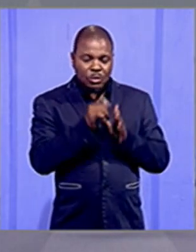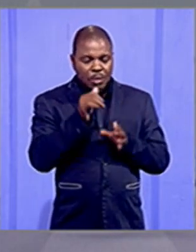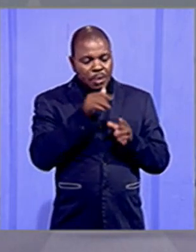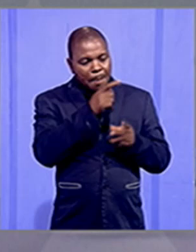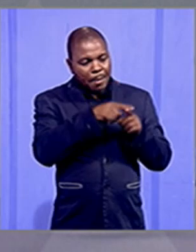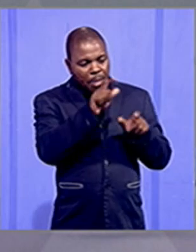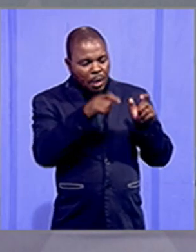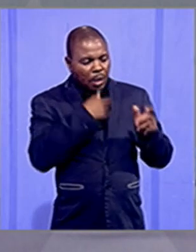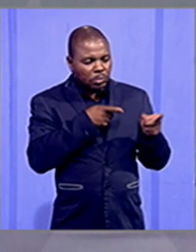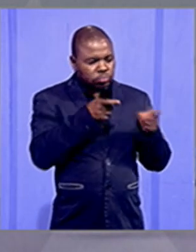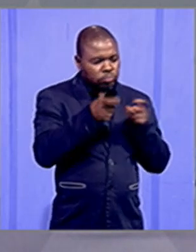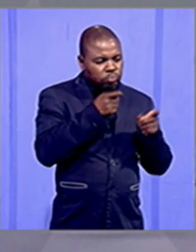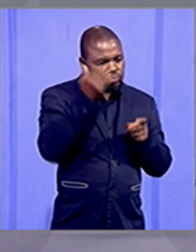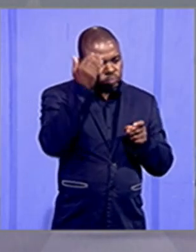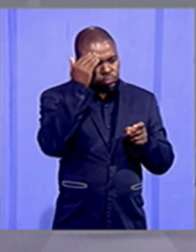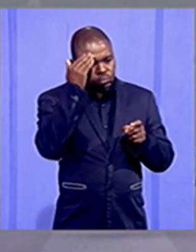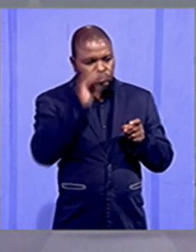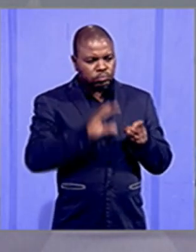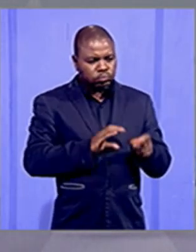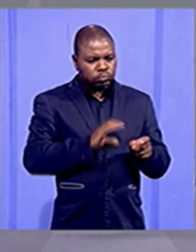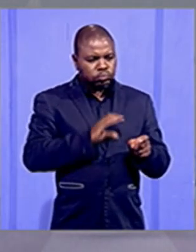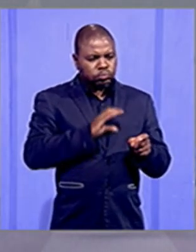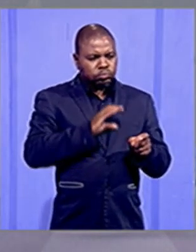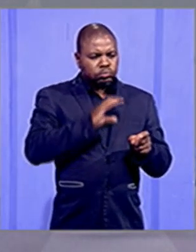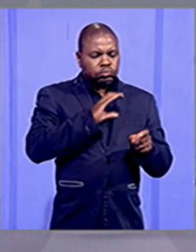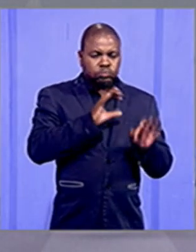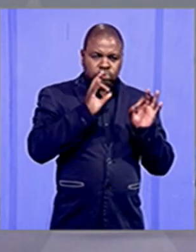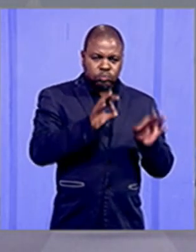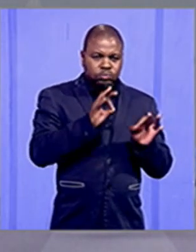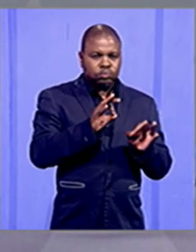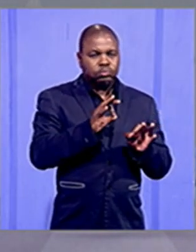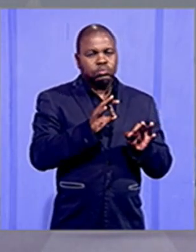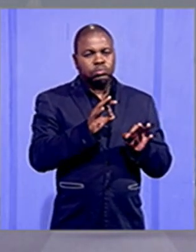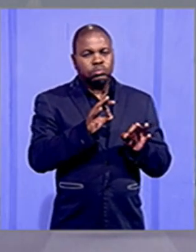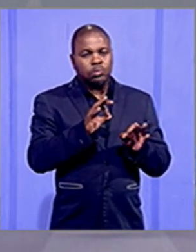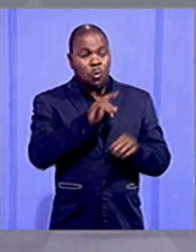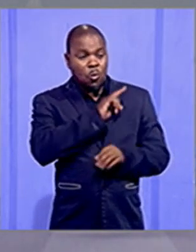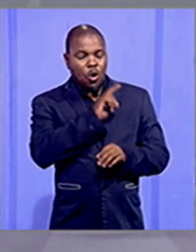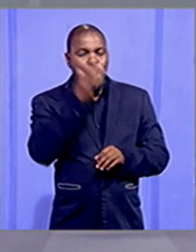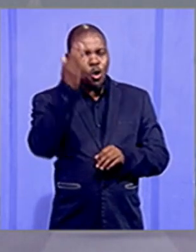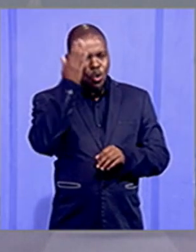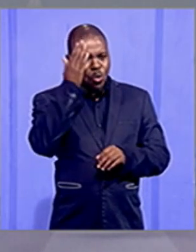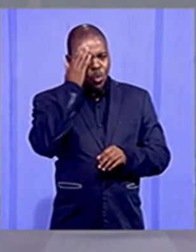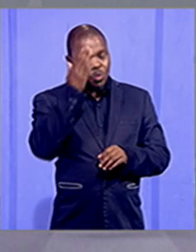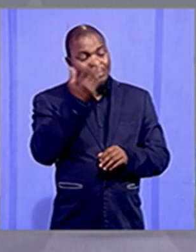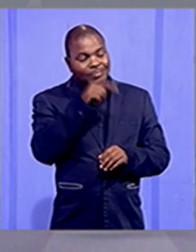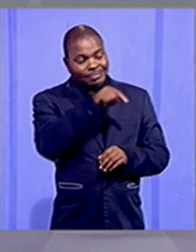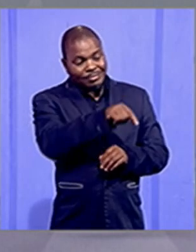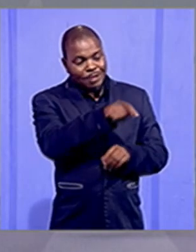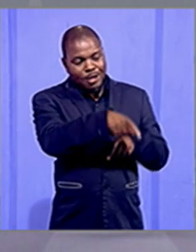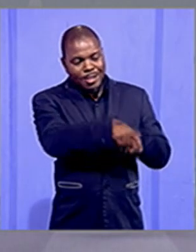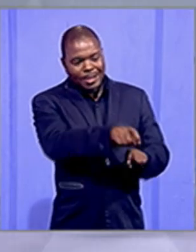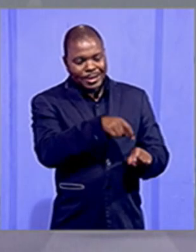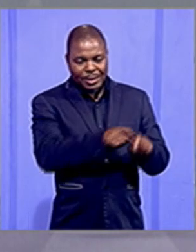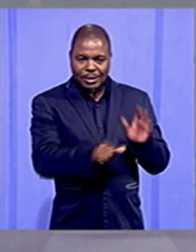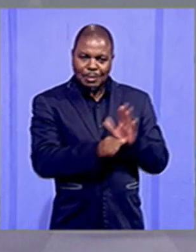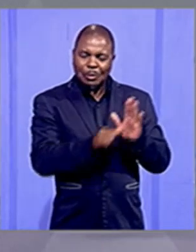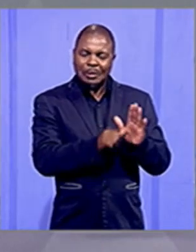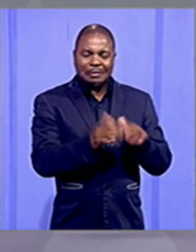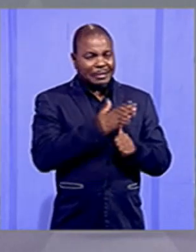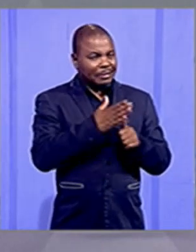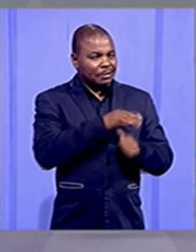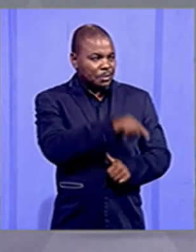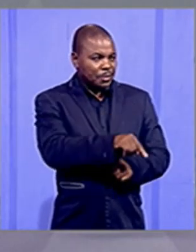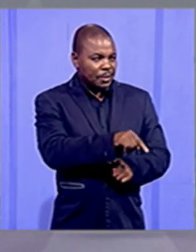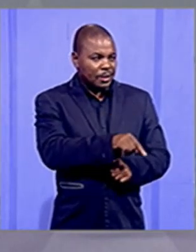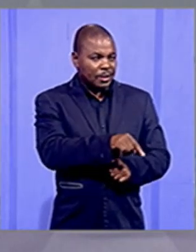the players to remain confident, knowing that obviously the league is the important one because